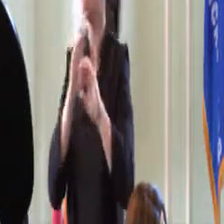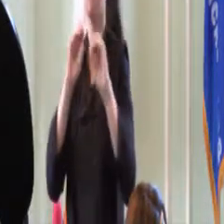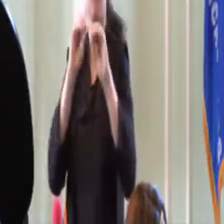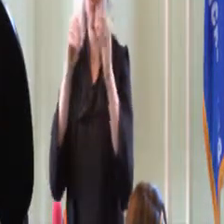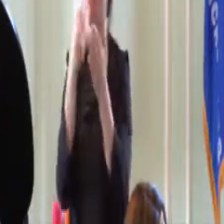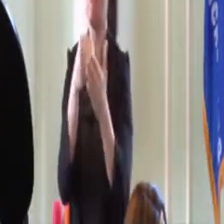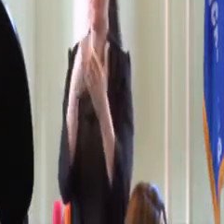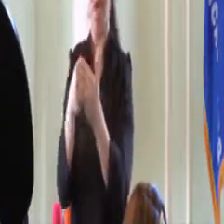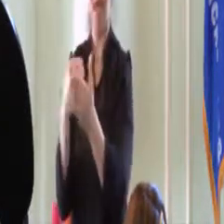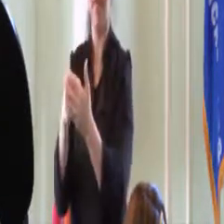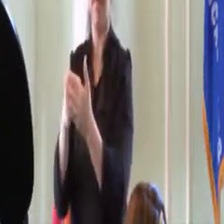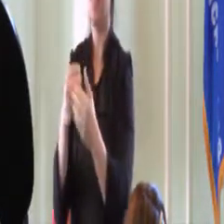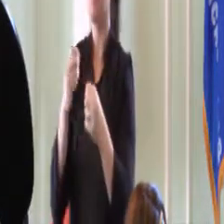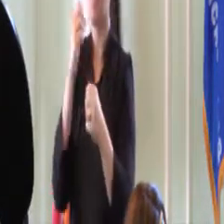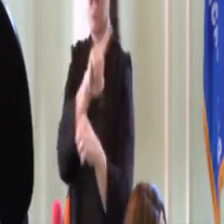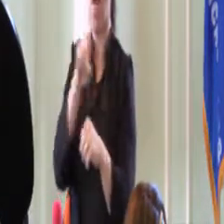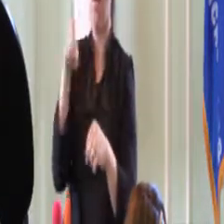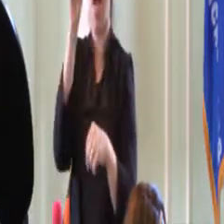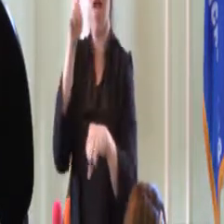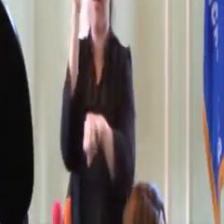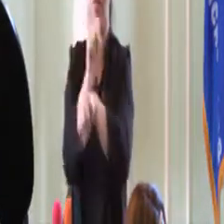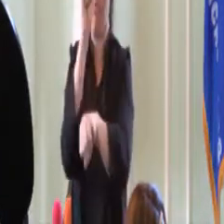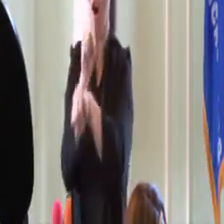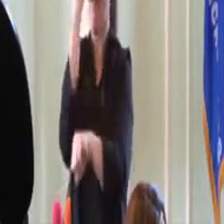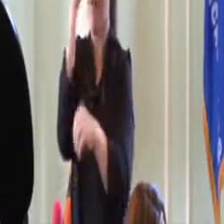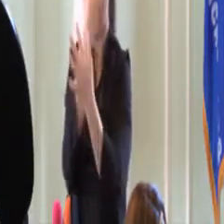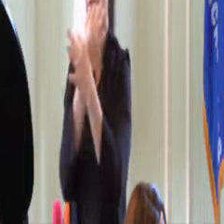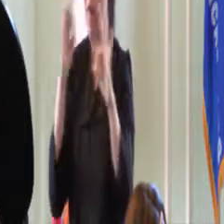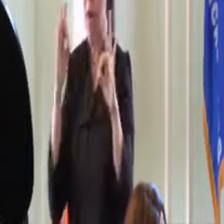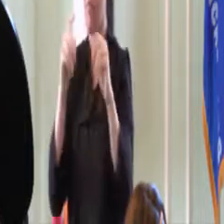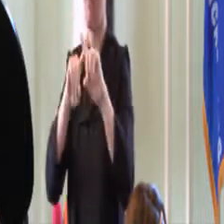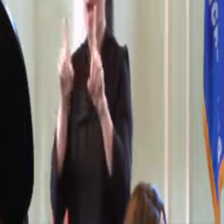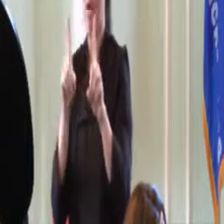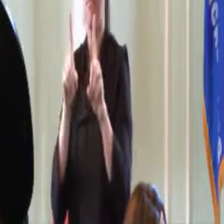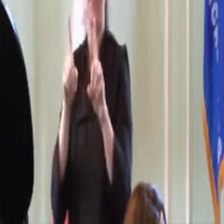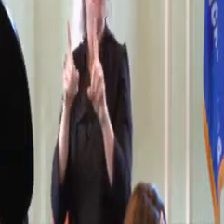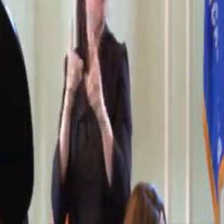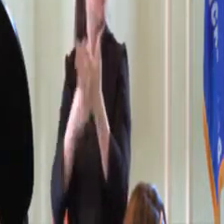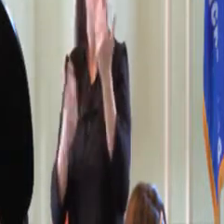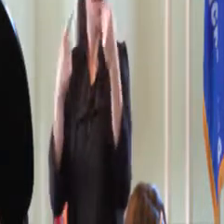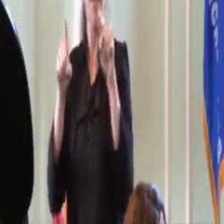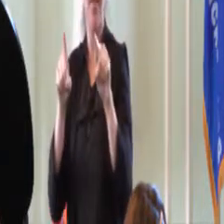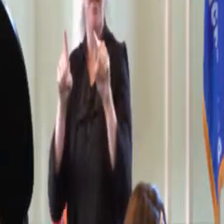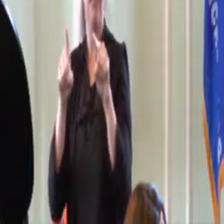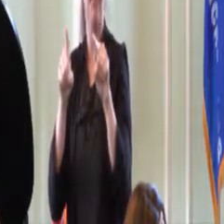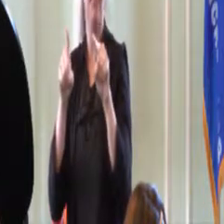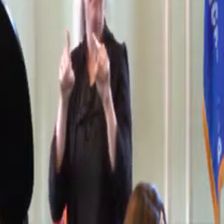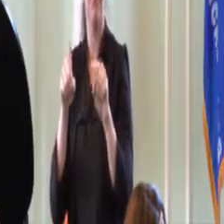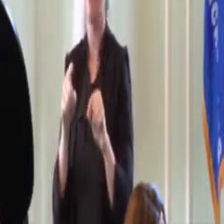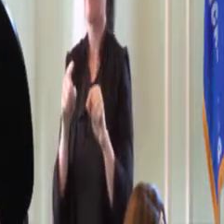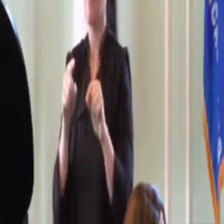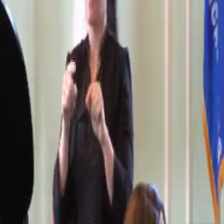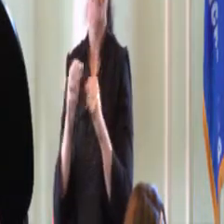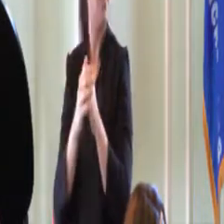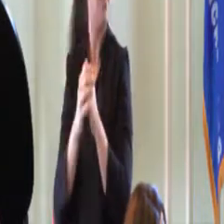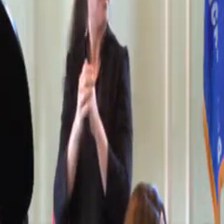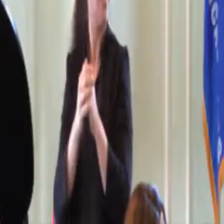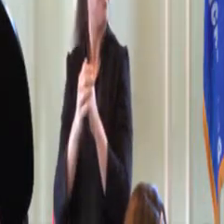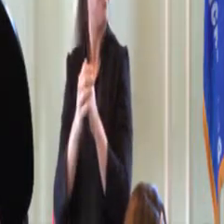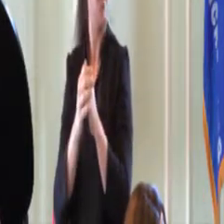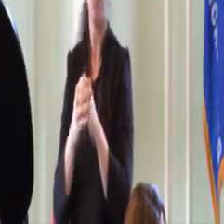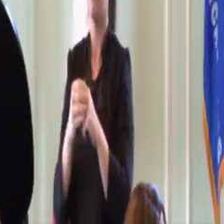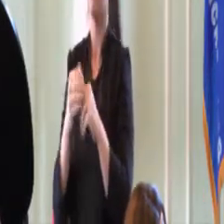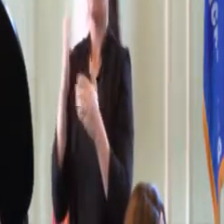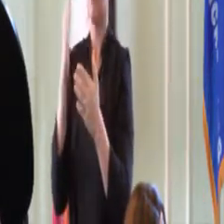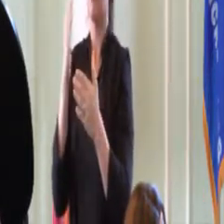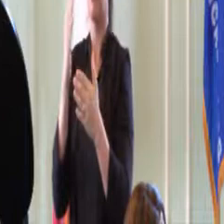money. They had to do this for free. But guess what happened? Something unusual happened. The number of